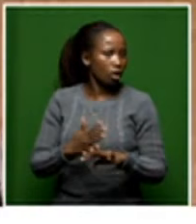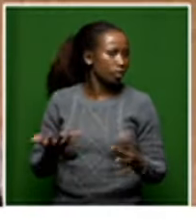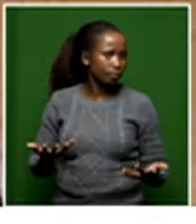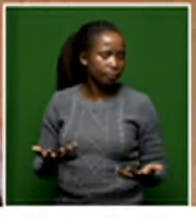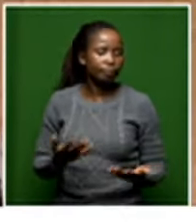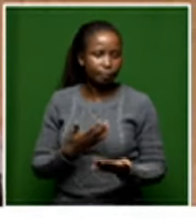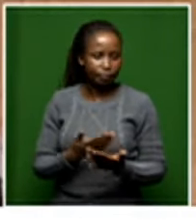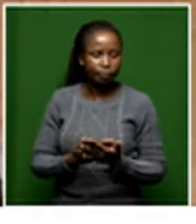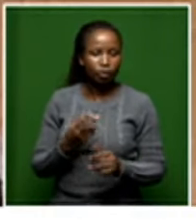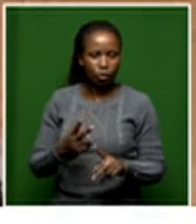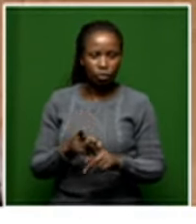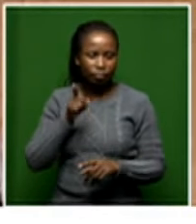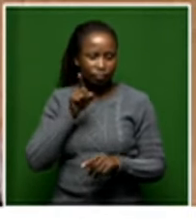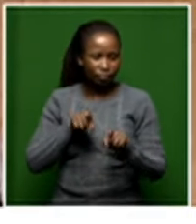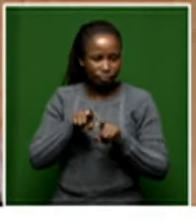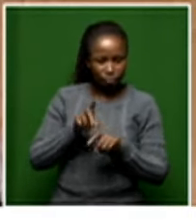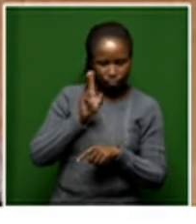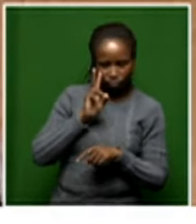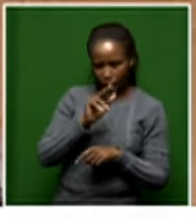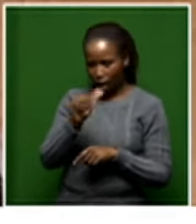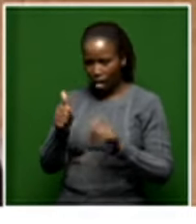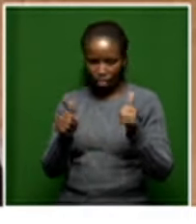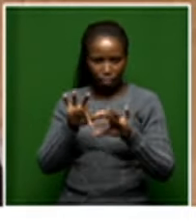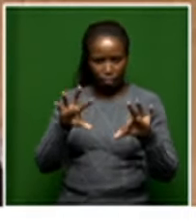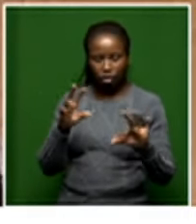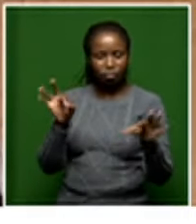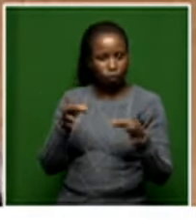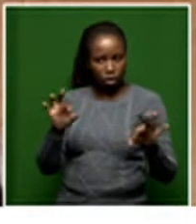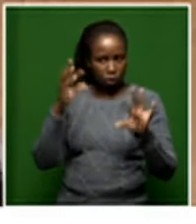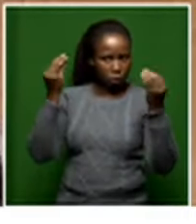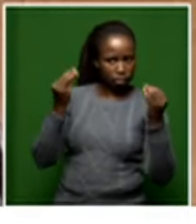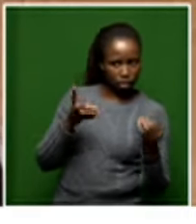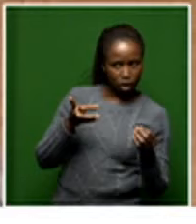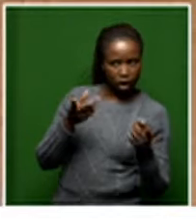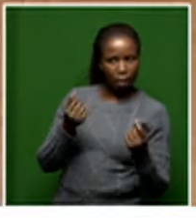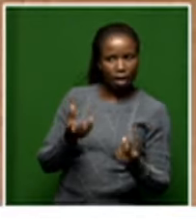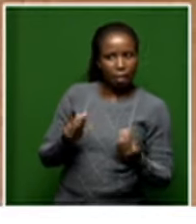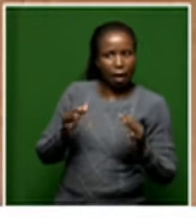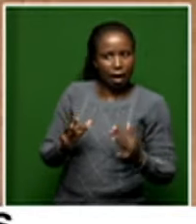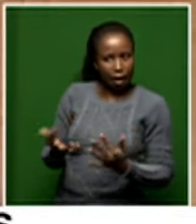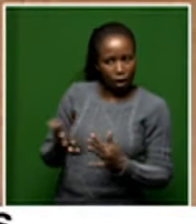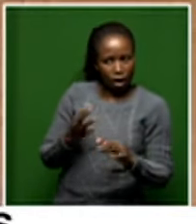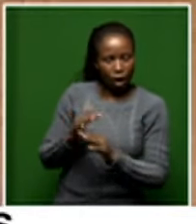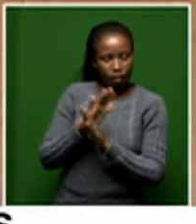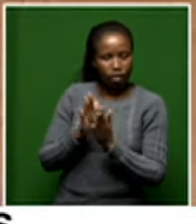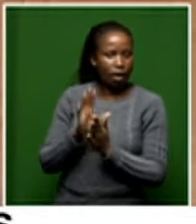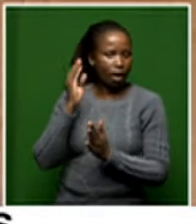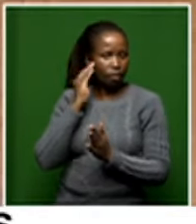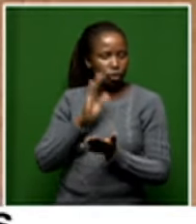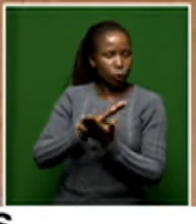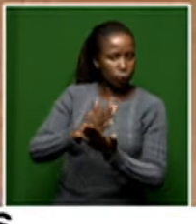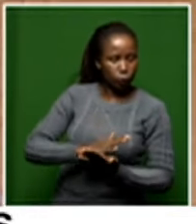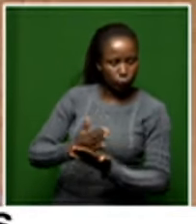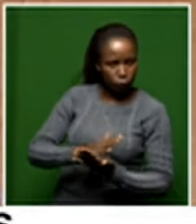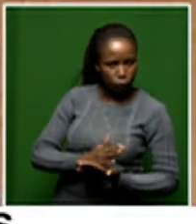tested revenue streams that other musicians have shared. And also much bigger picture is that then once we've gotten that information from the source, and the source